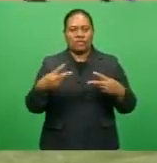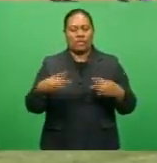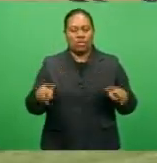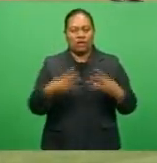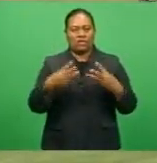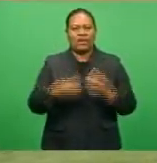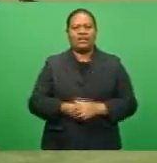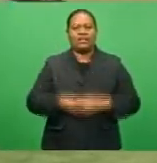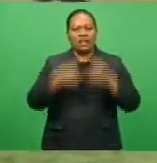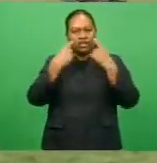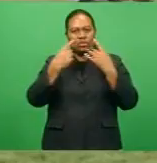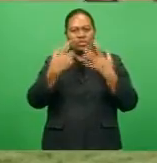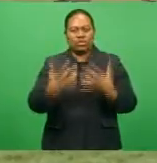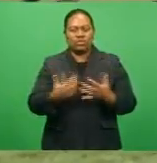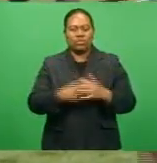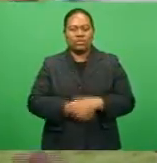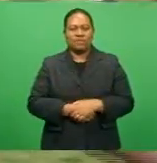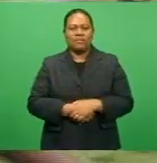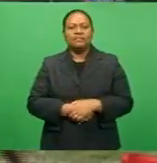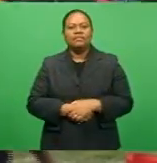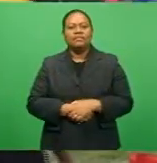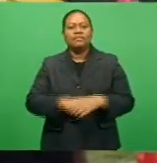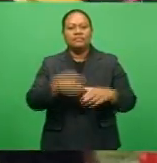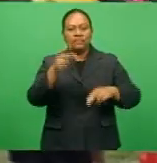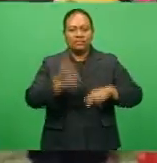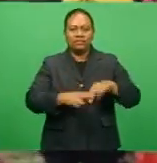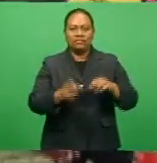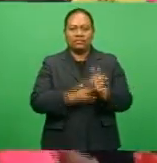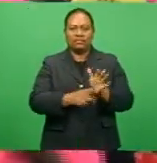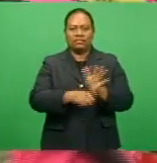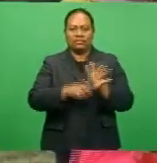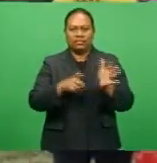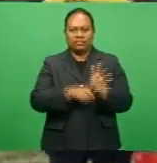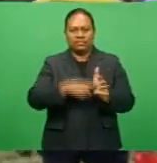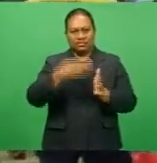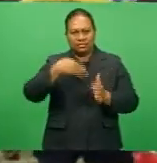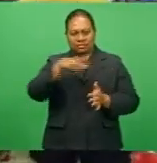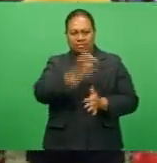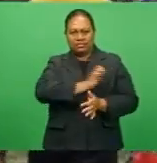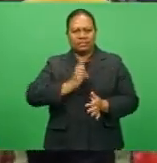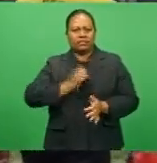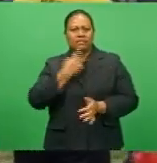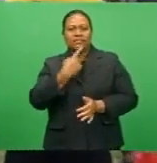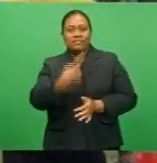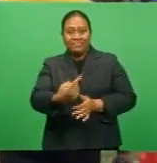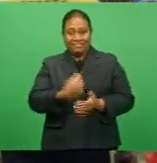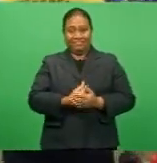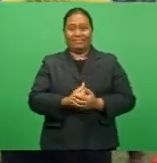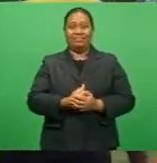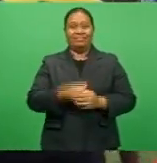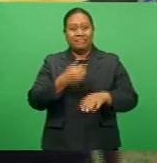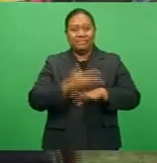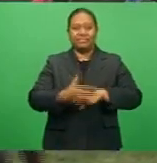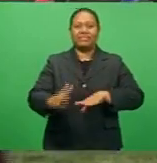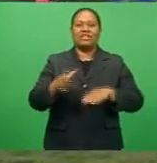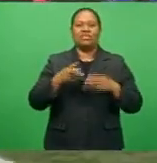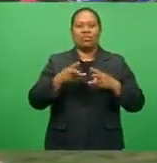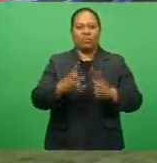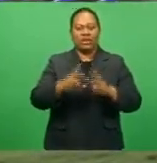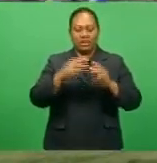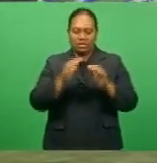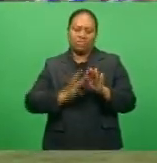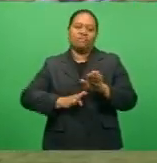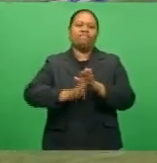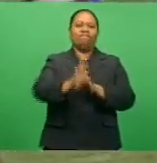the revamped Premier format. FNRL Acting Chief Executive Don Natambe says the new contest is another way of further